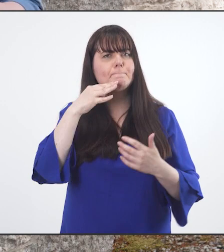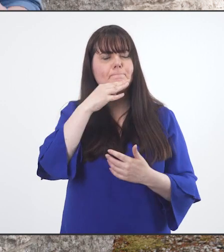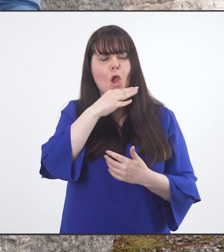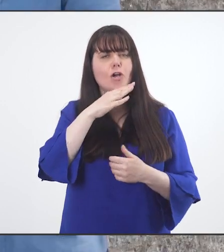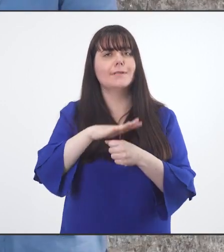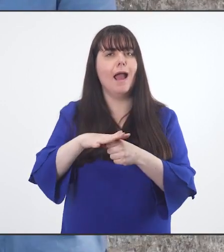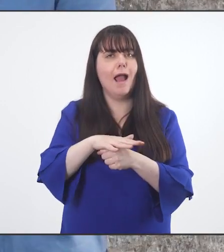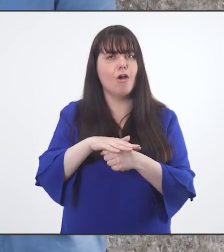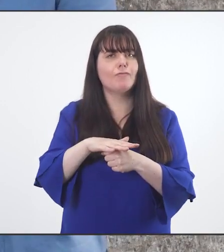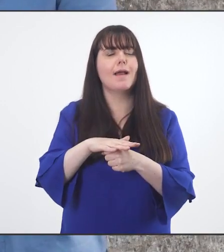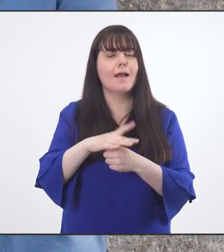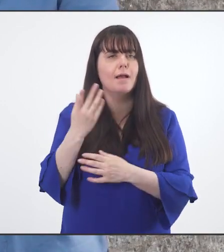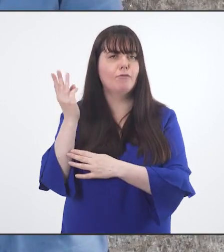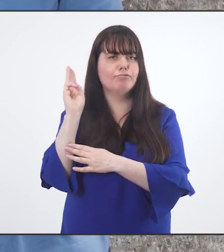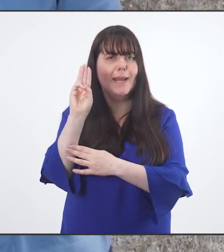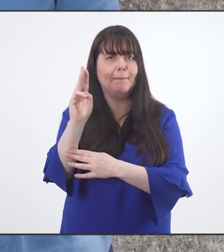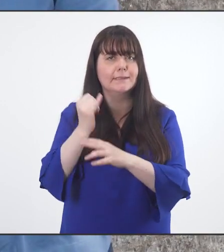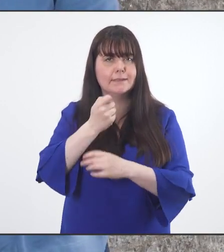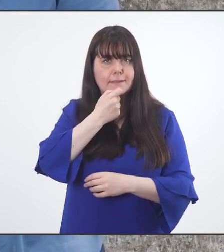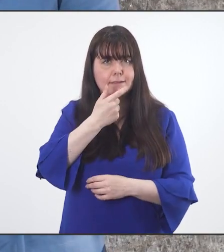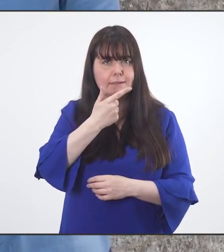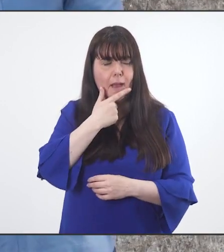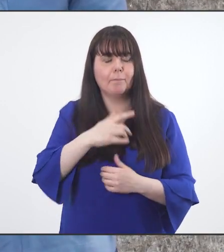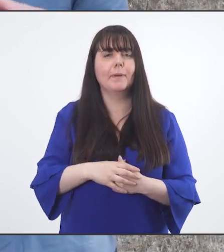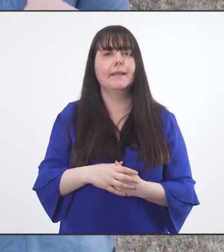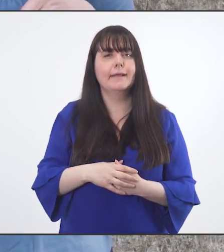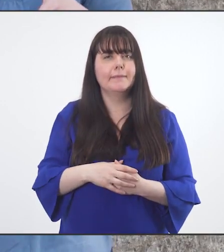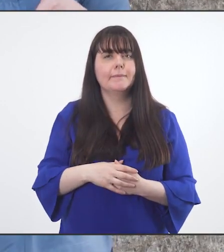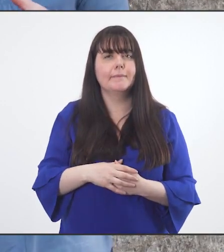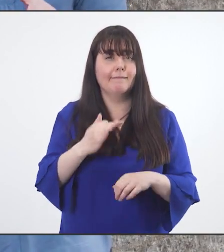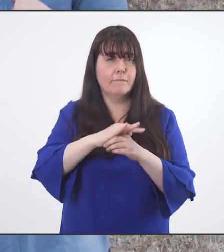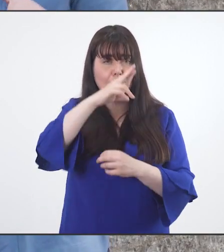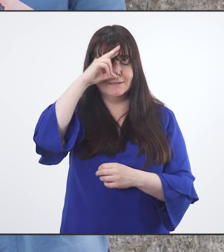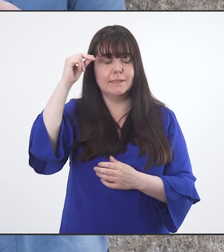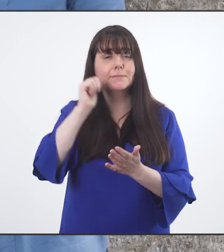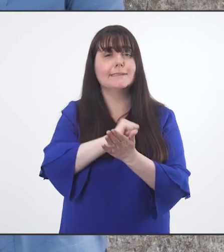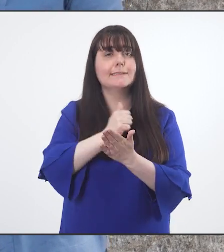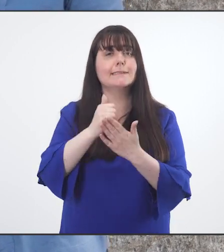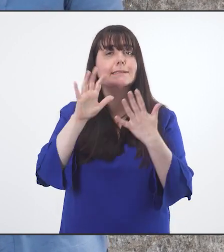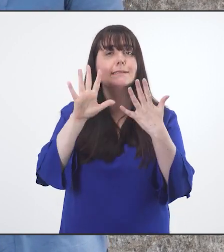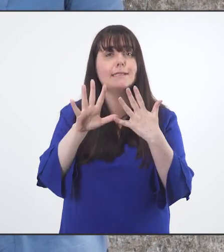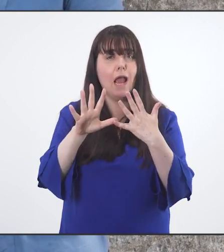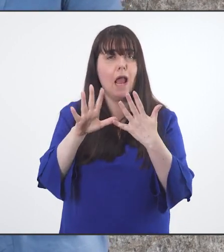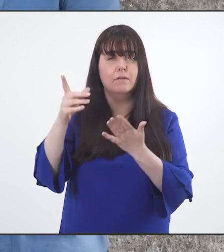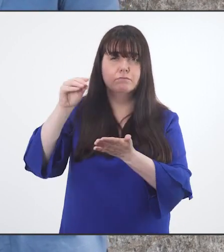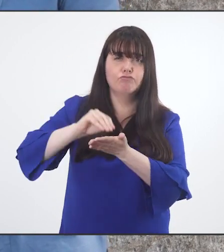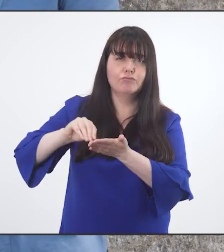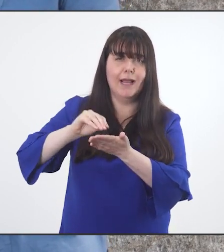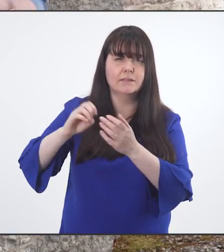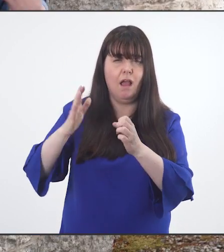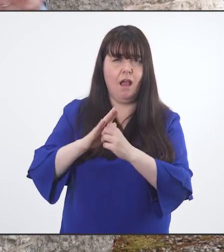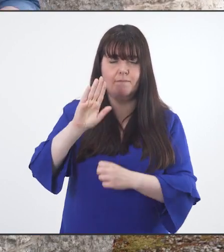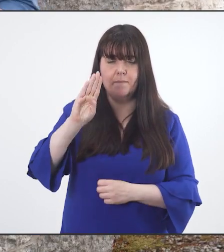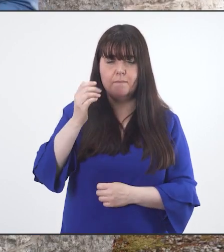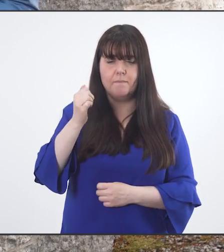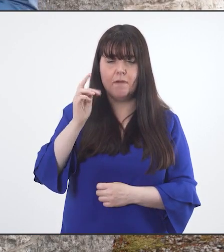local Catholic families in the area, and became one of the more important areas of pilgrimage in Dublin.